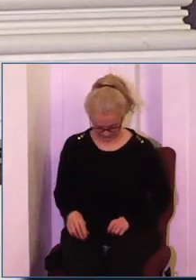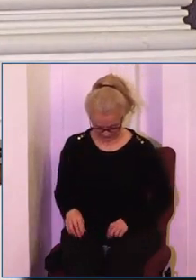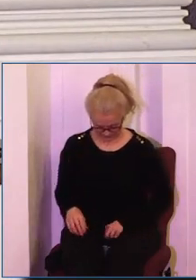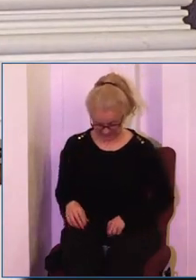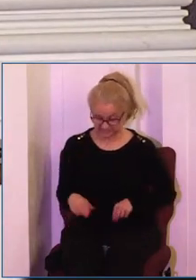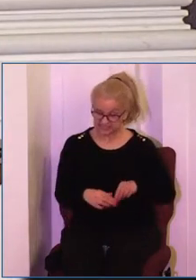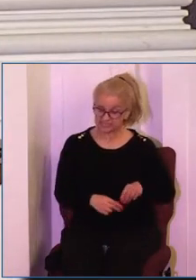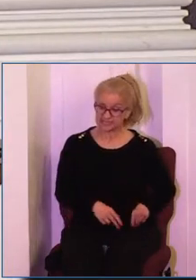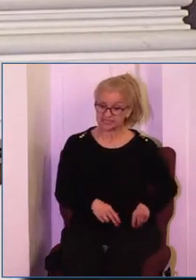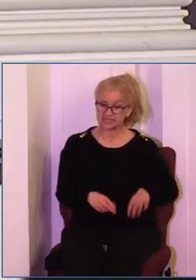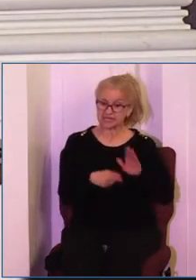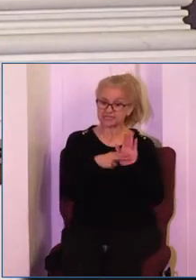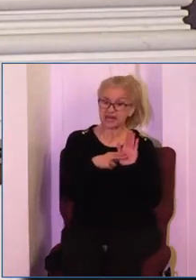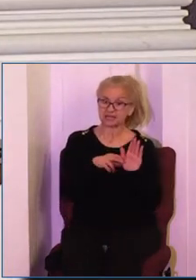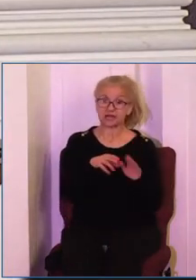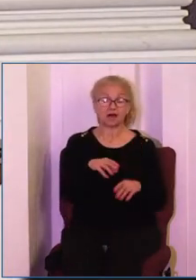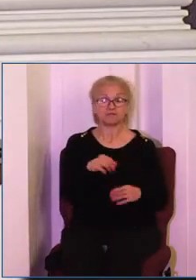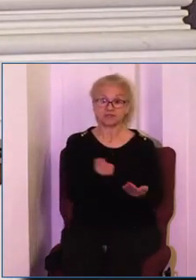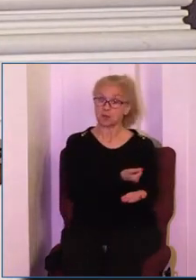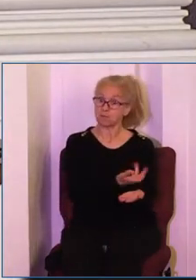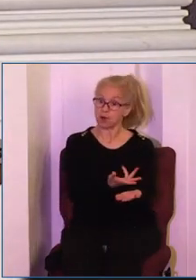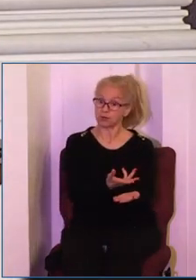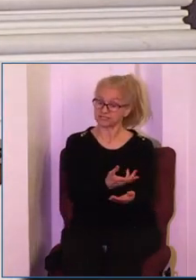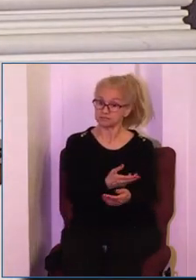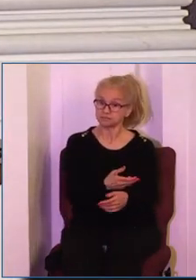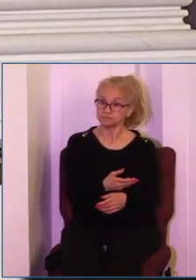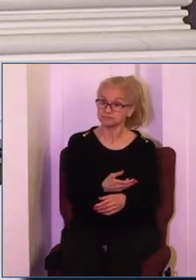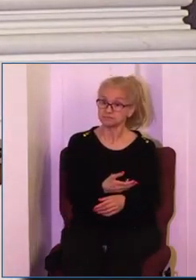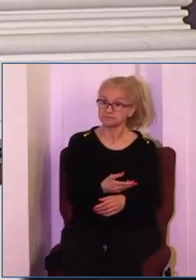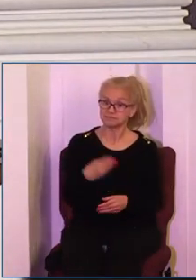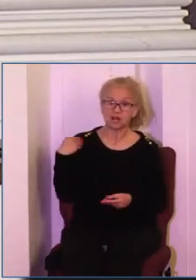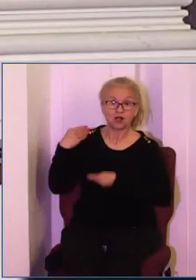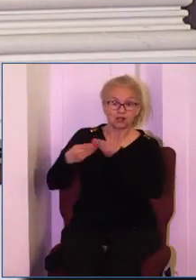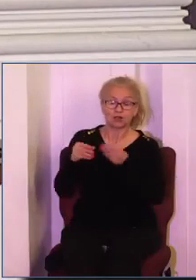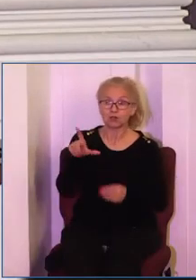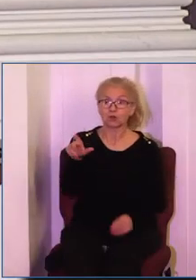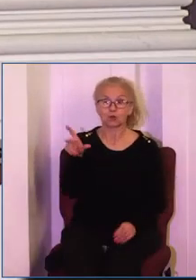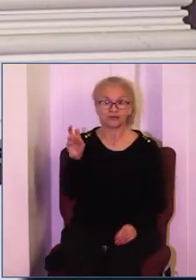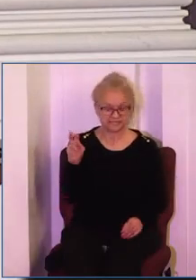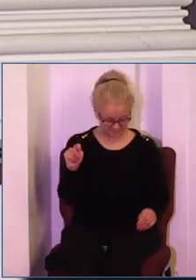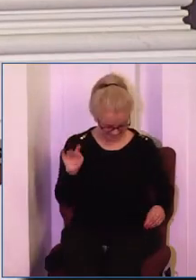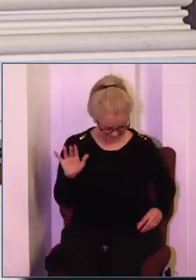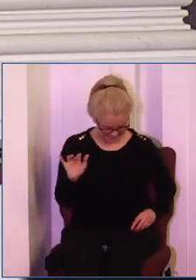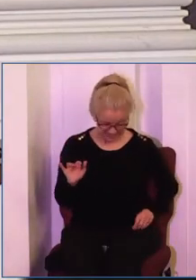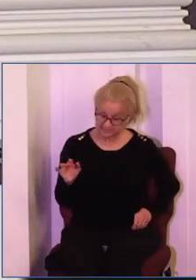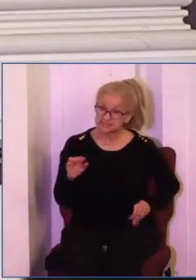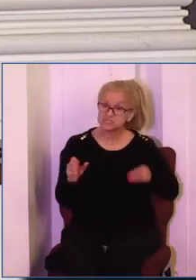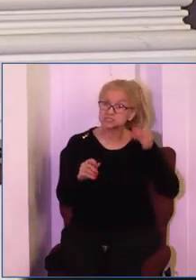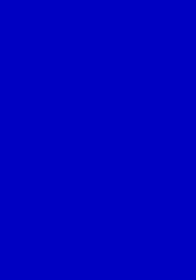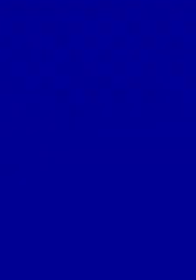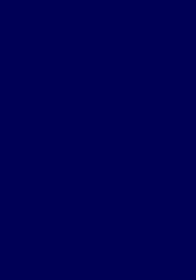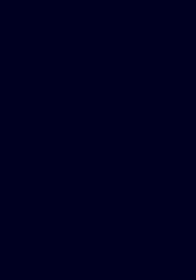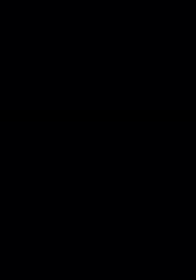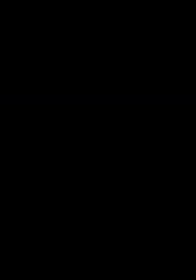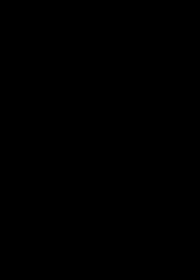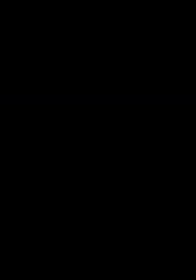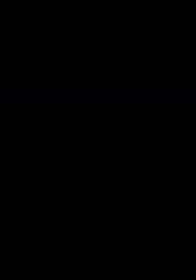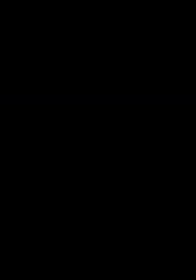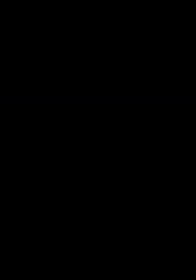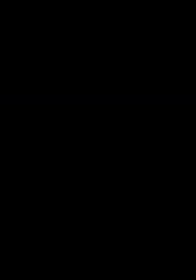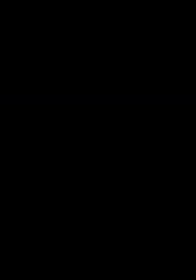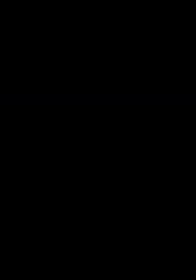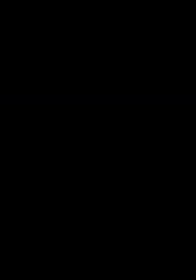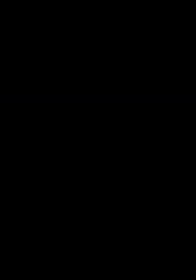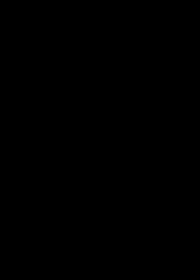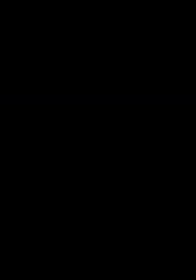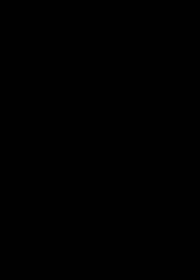title of the Poet Laureate of our Board of Directors. And in that spirit of that title and in the spirit